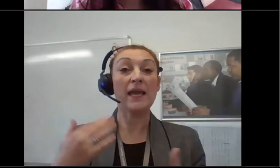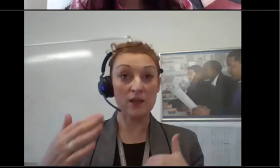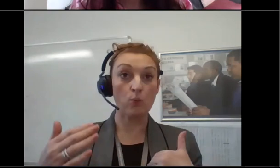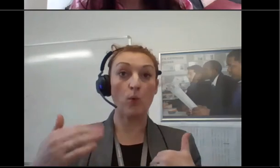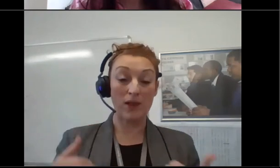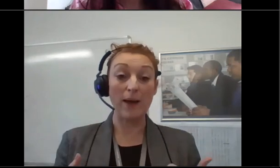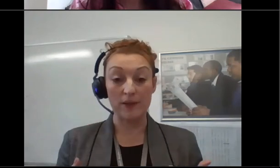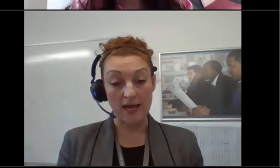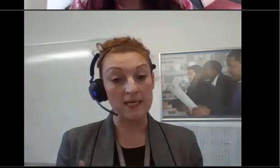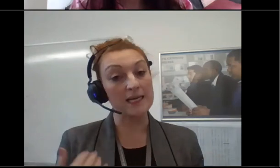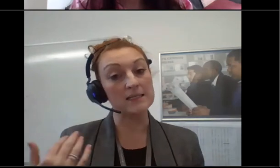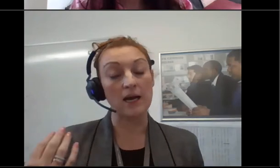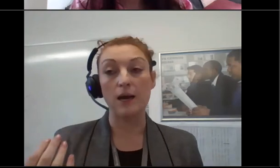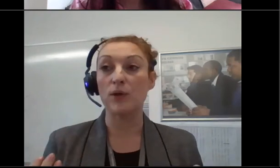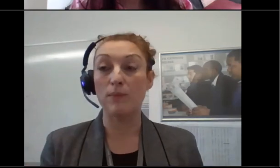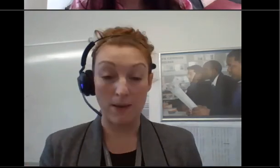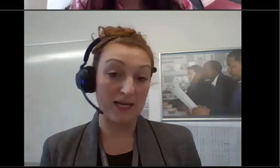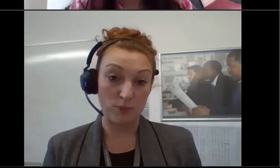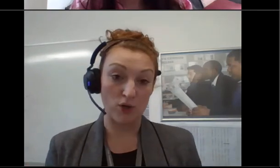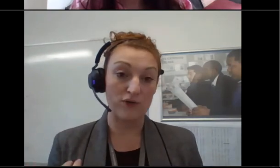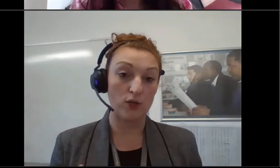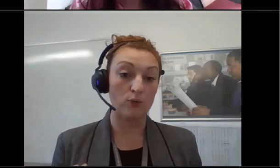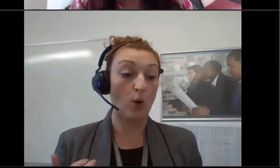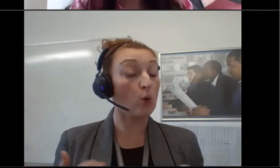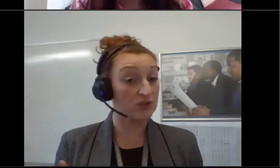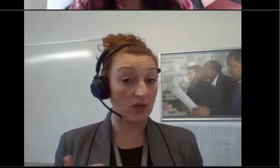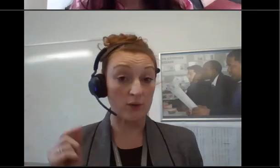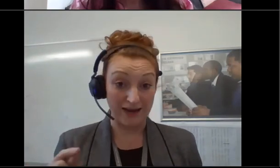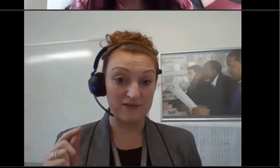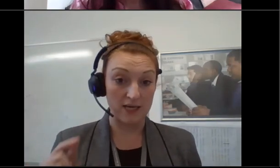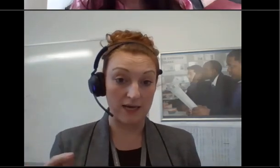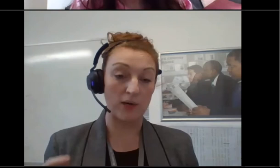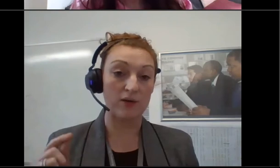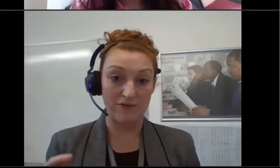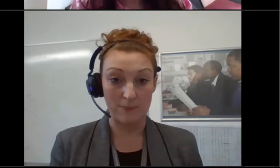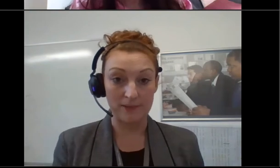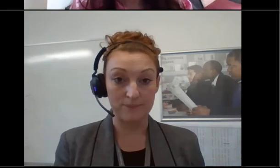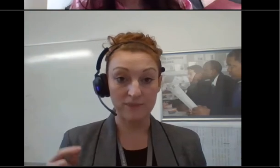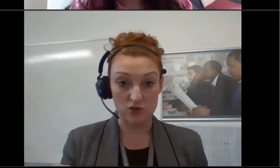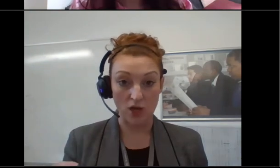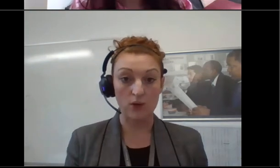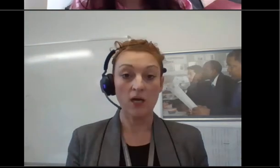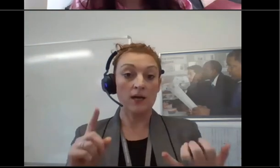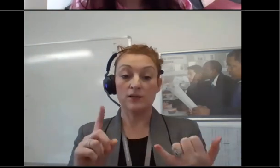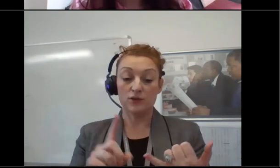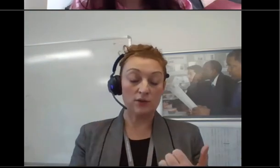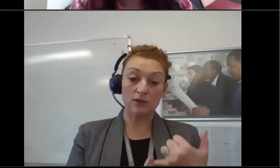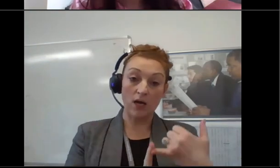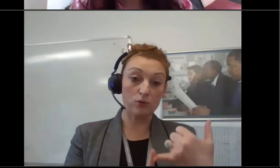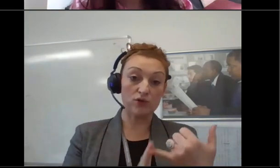because what will happen then is with a managed move, you also have to have the buy-in of the family.